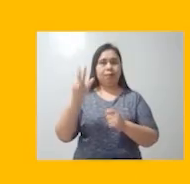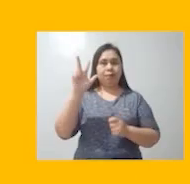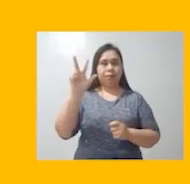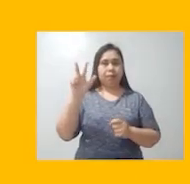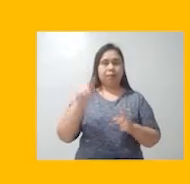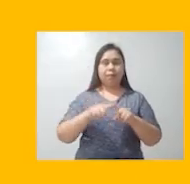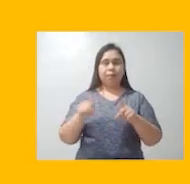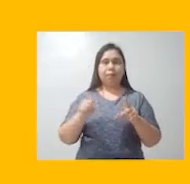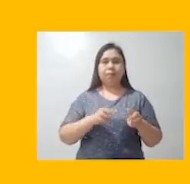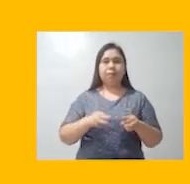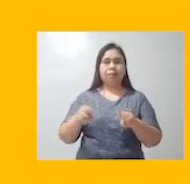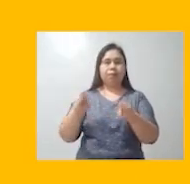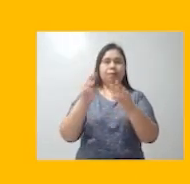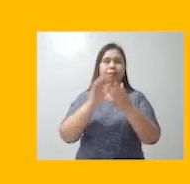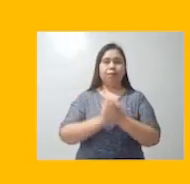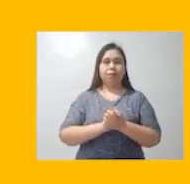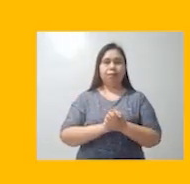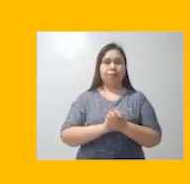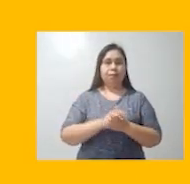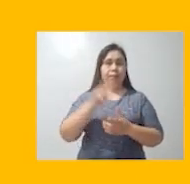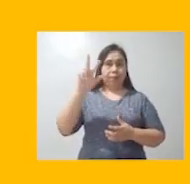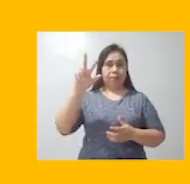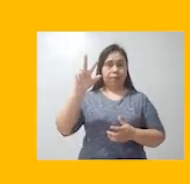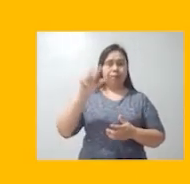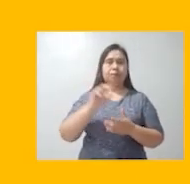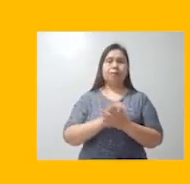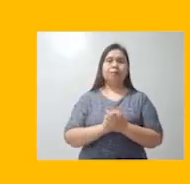these? Can you name them?